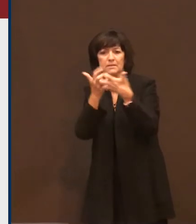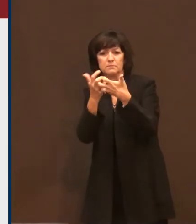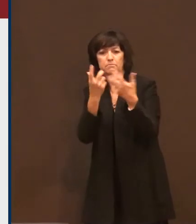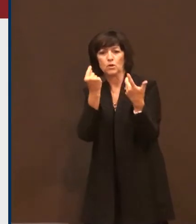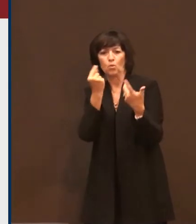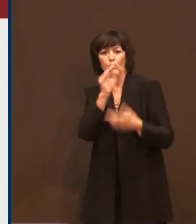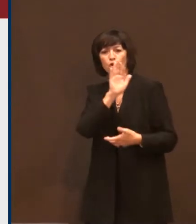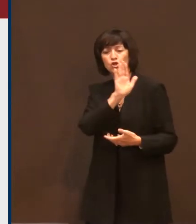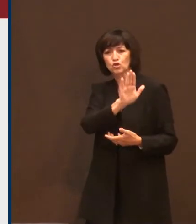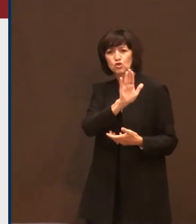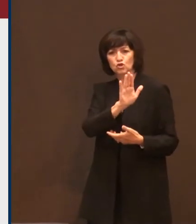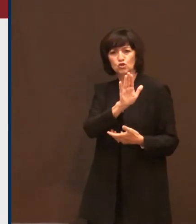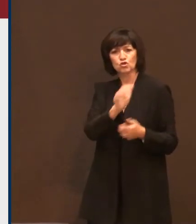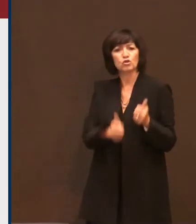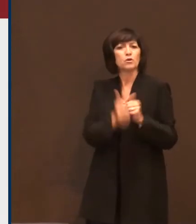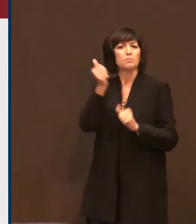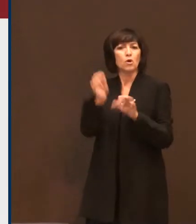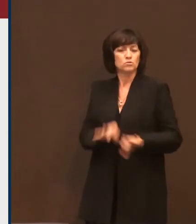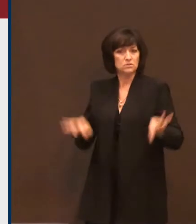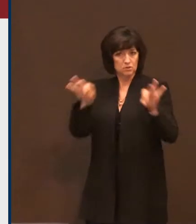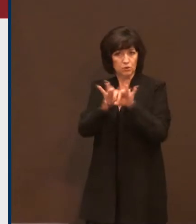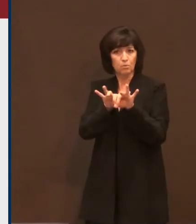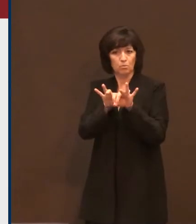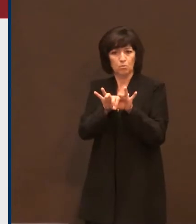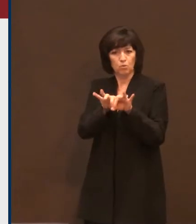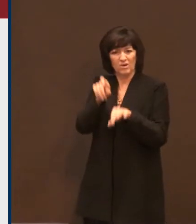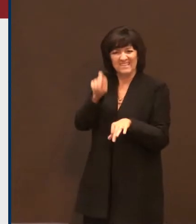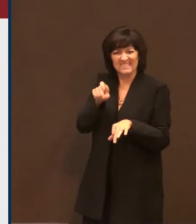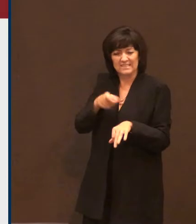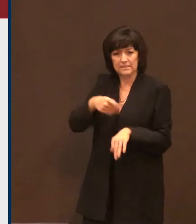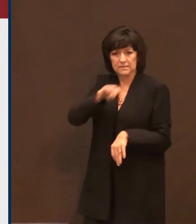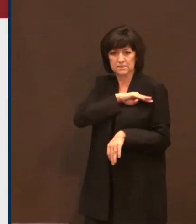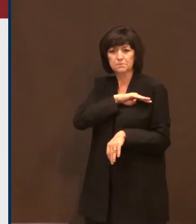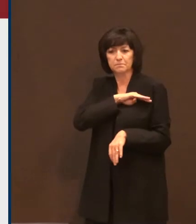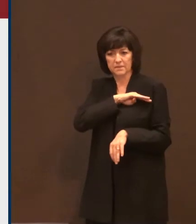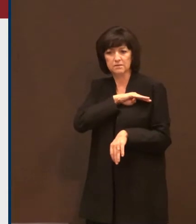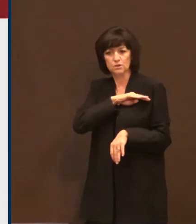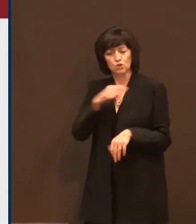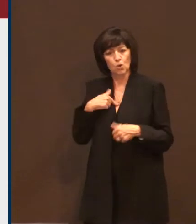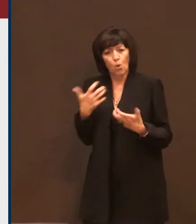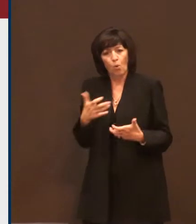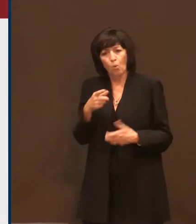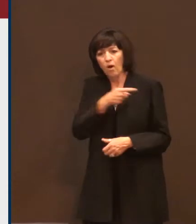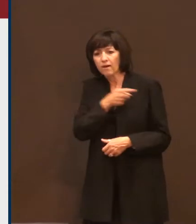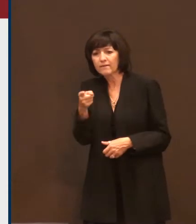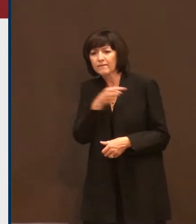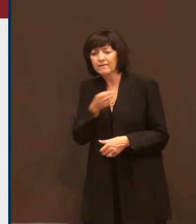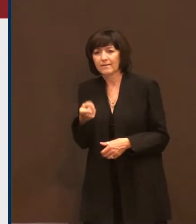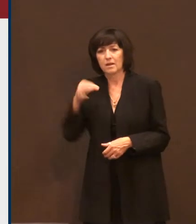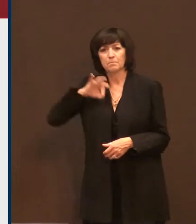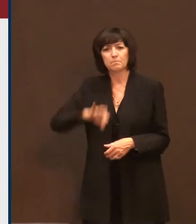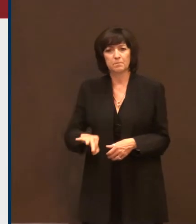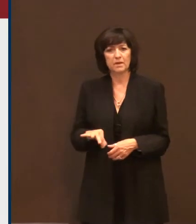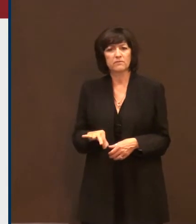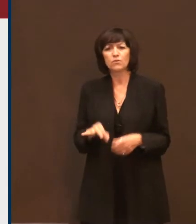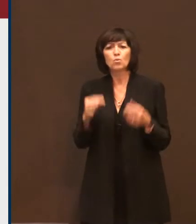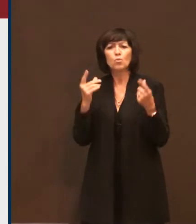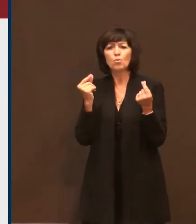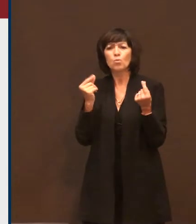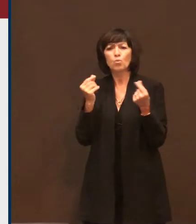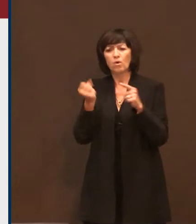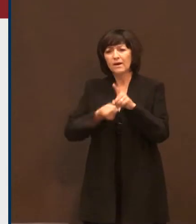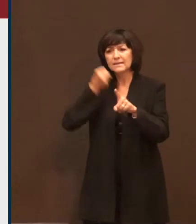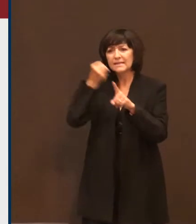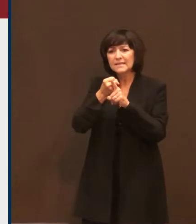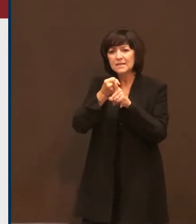most important social determinants of health. Embedding equity, so really looking at what is impacting